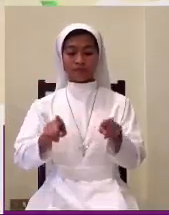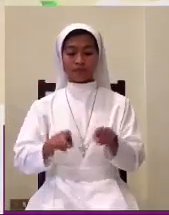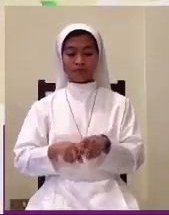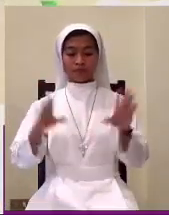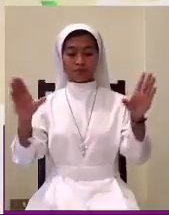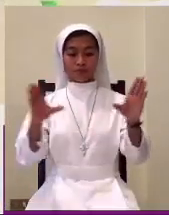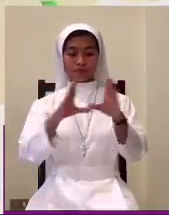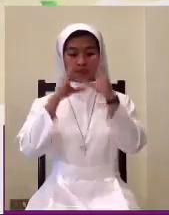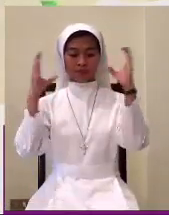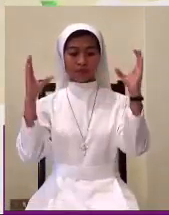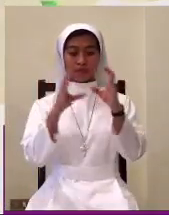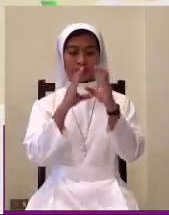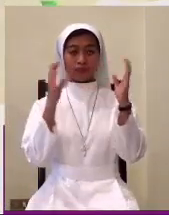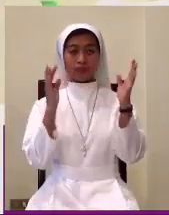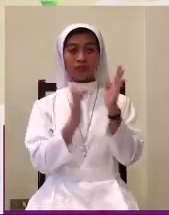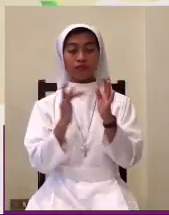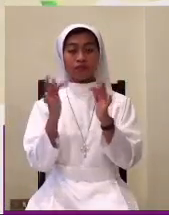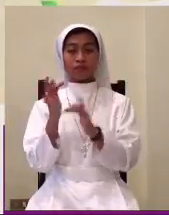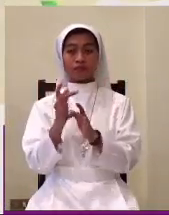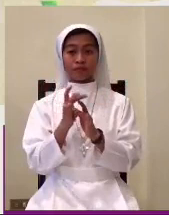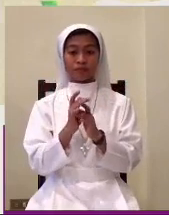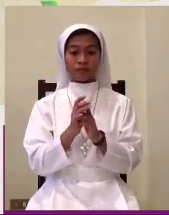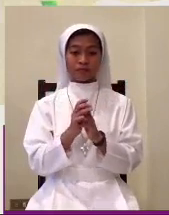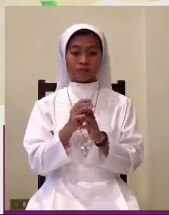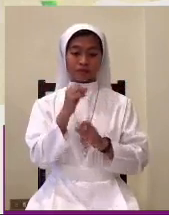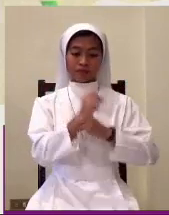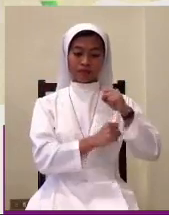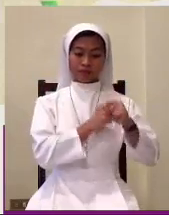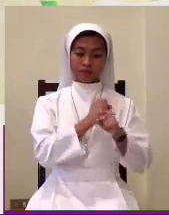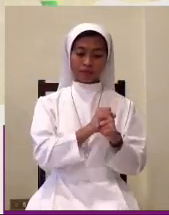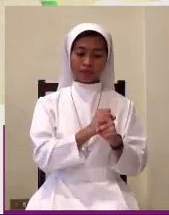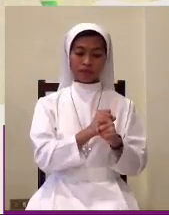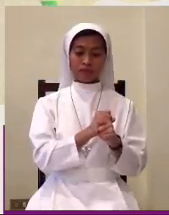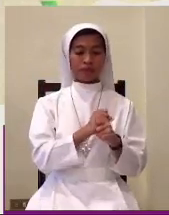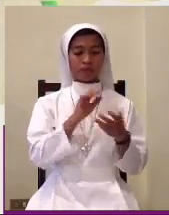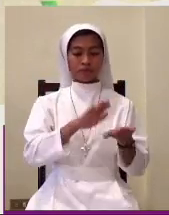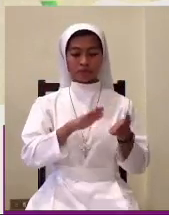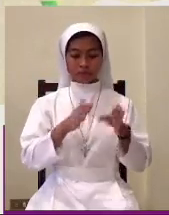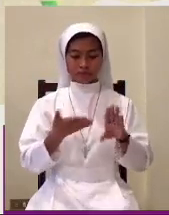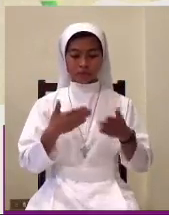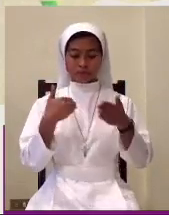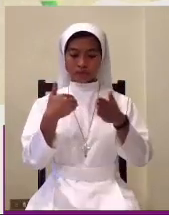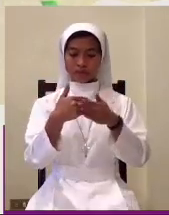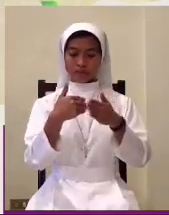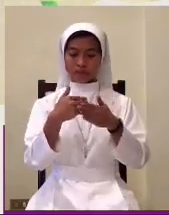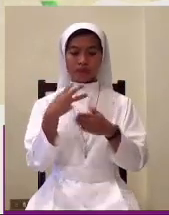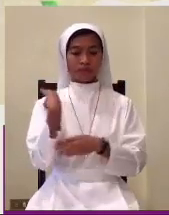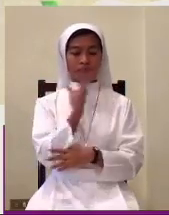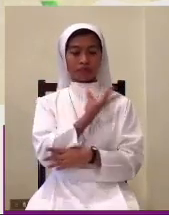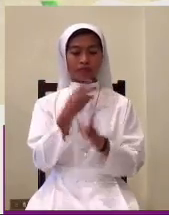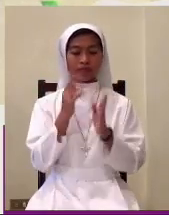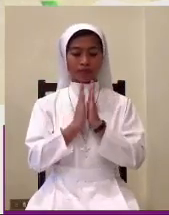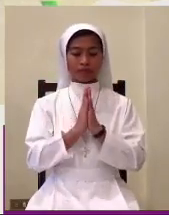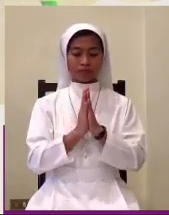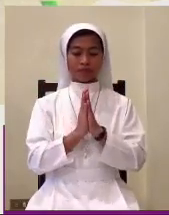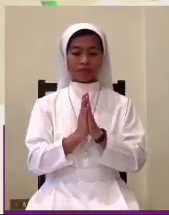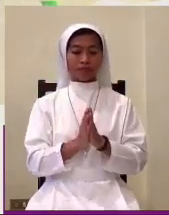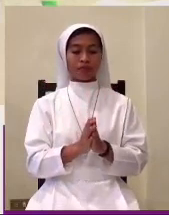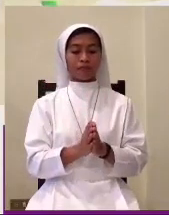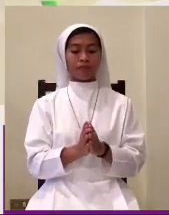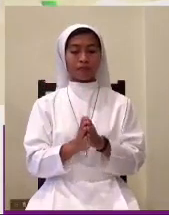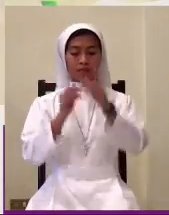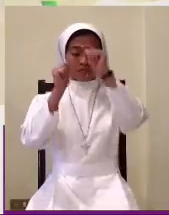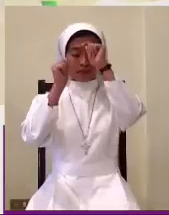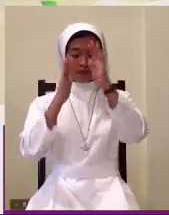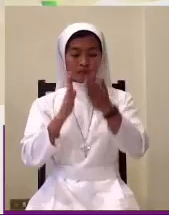Paschal mystery approaches, let us pray to the Father that we may come to share more fully in